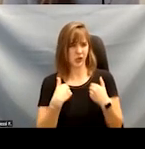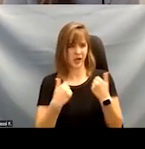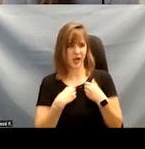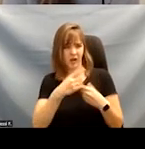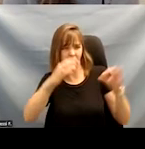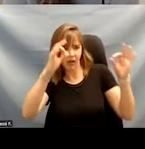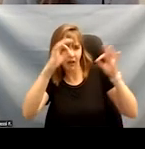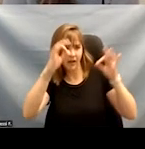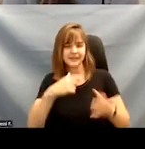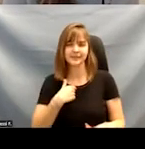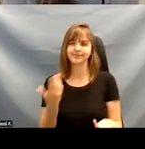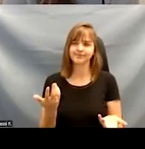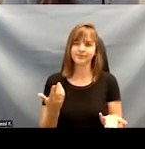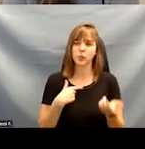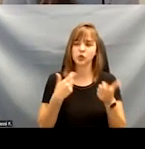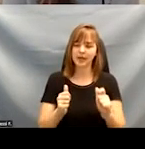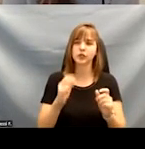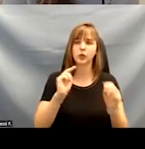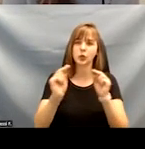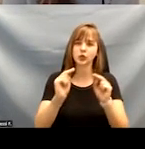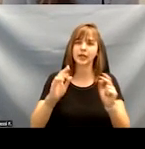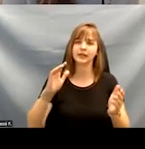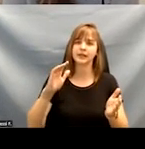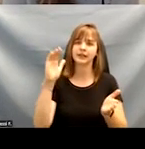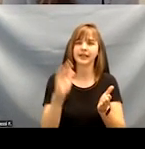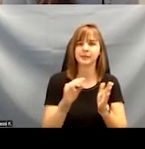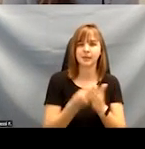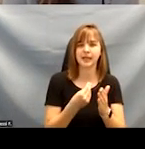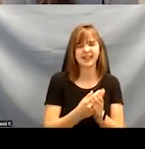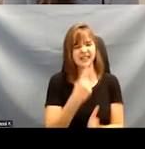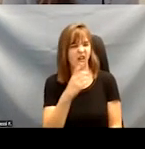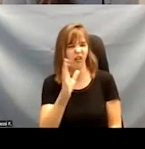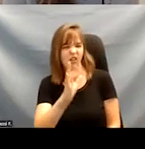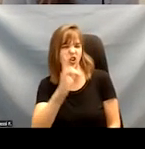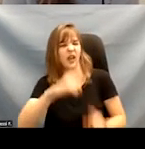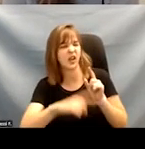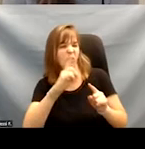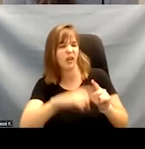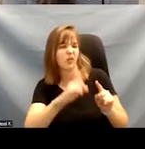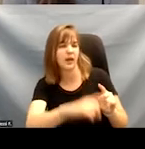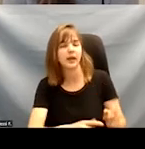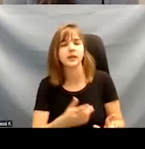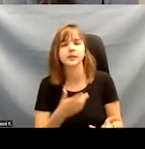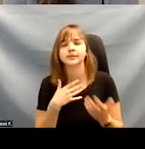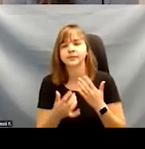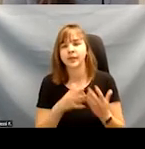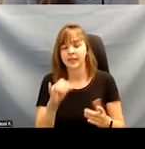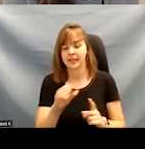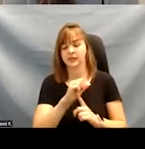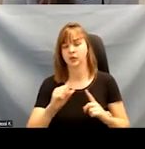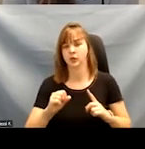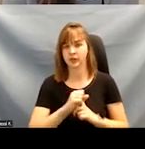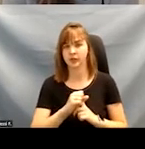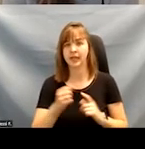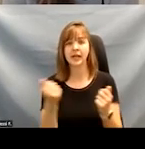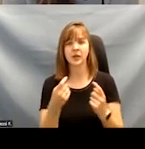get the best deals for us. So I think in those situations, I would just recommend anybody in the